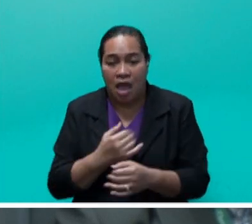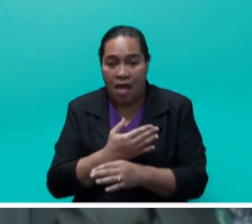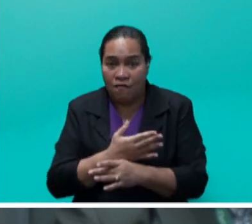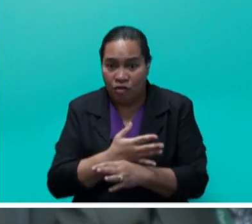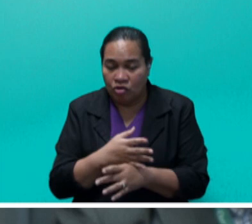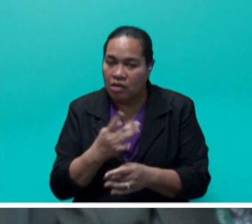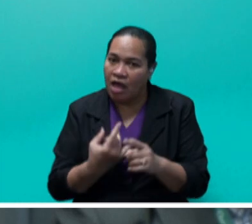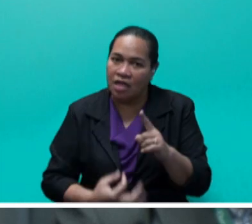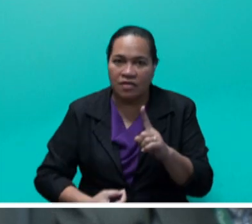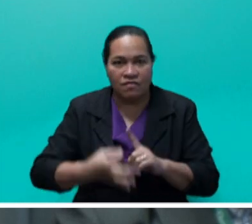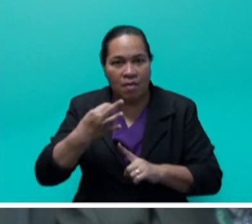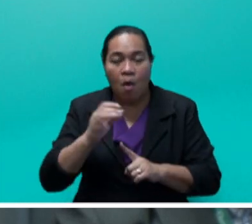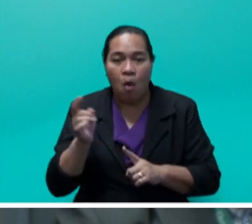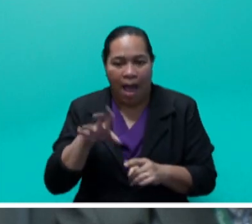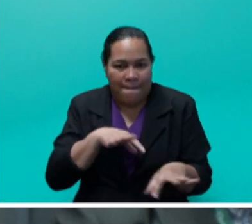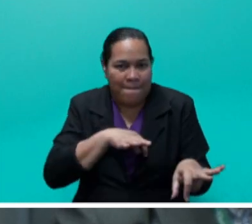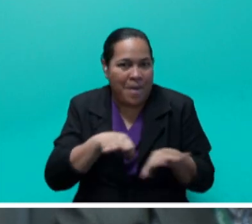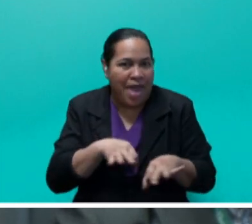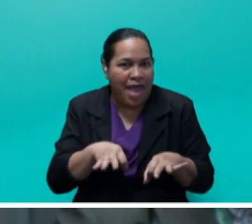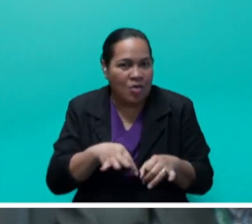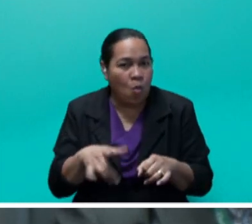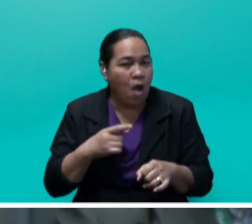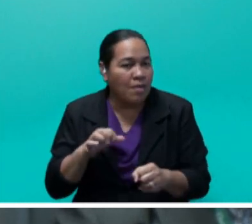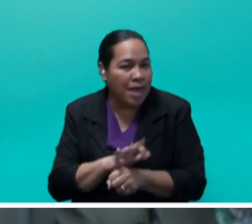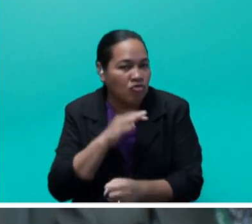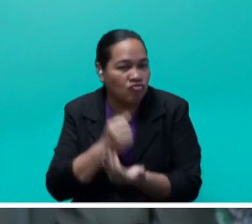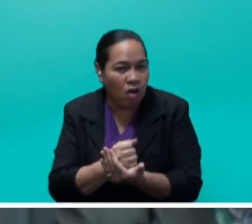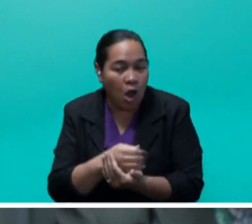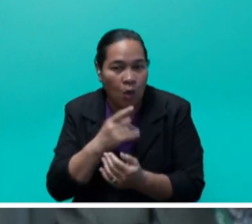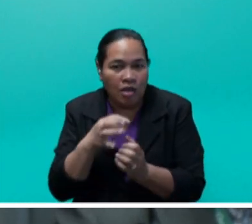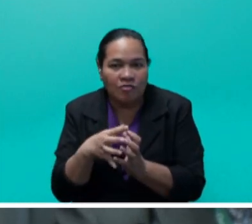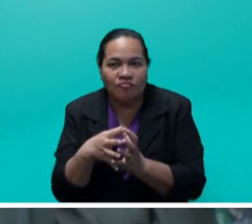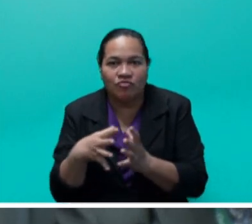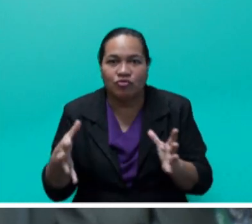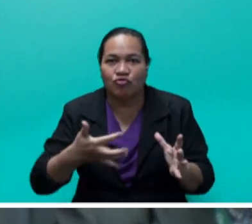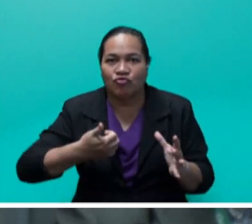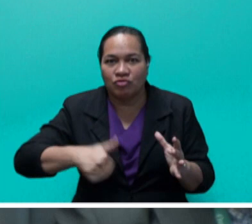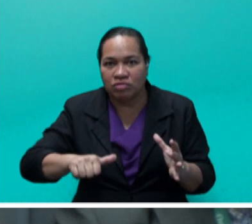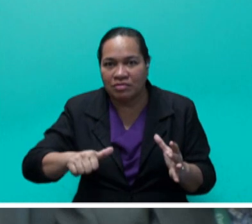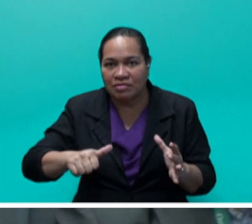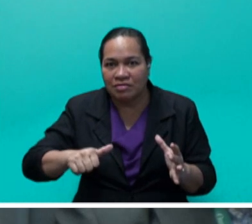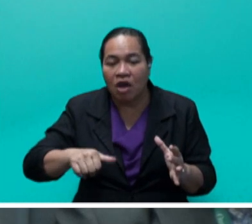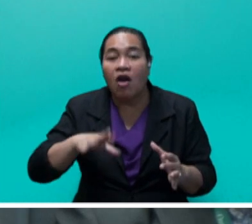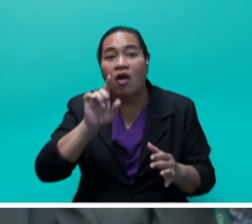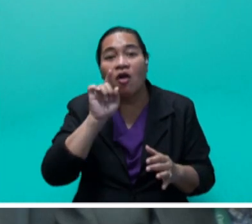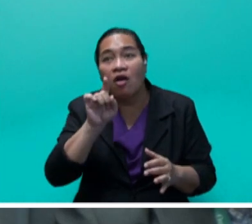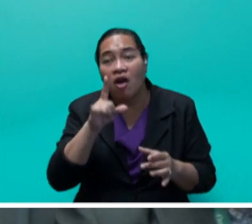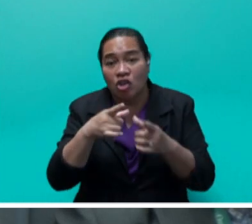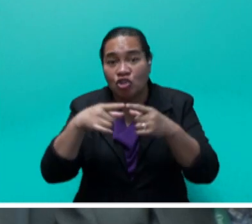has developed a robust plan to ensure that we maximize the utilization of the Japanese